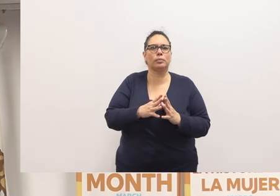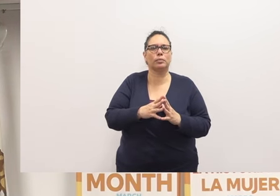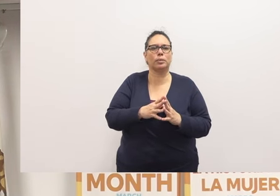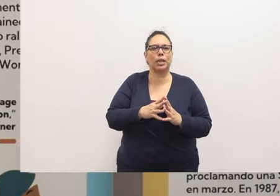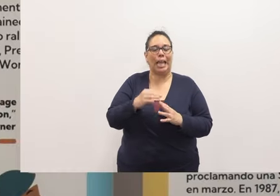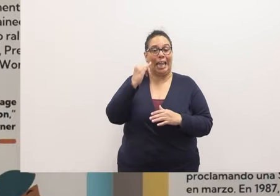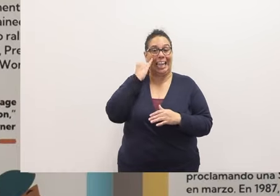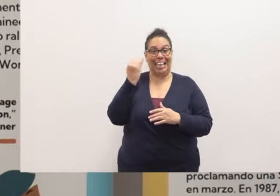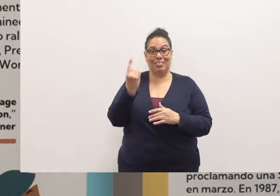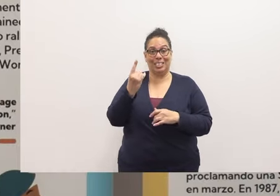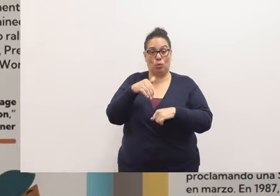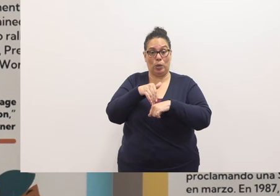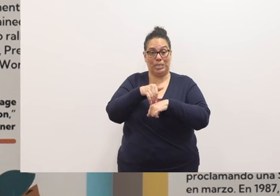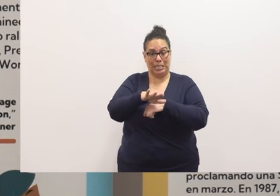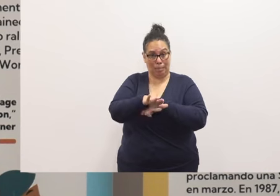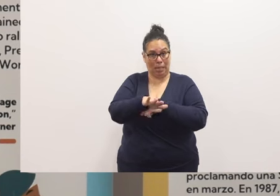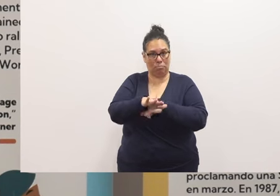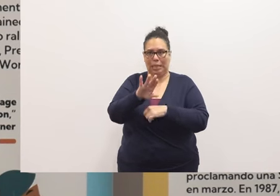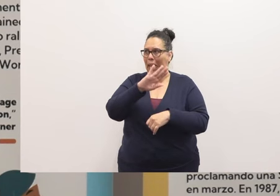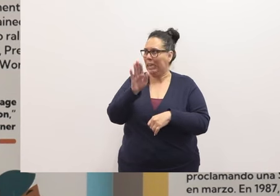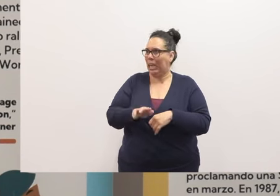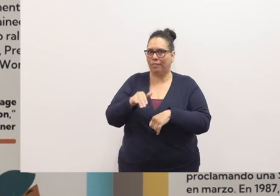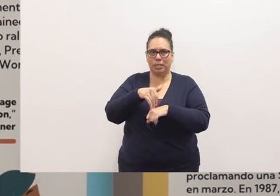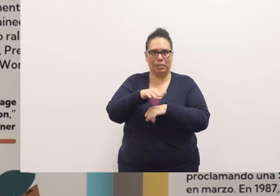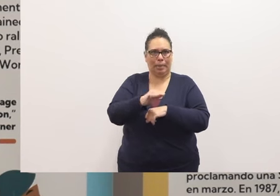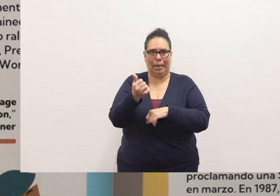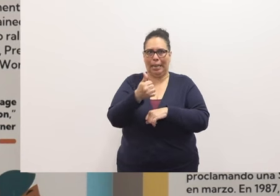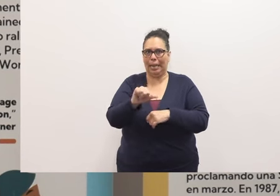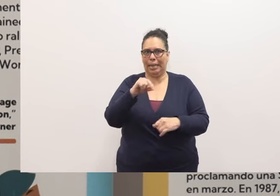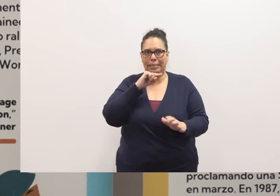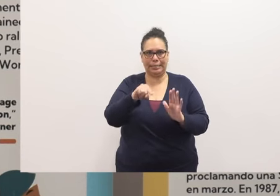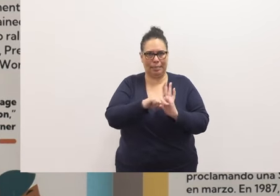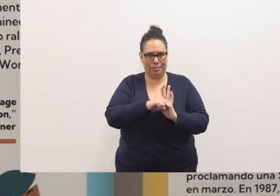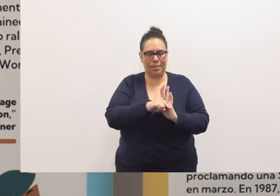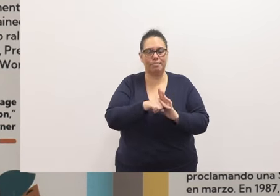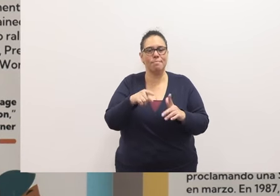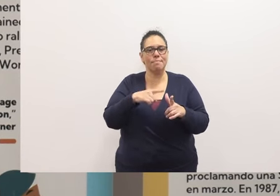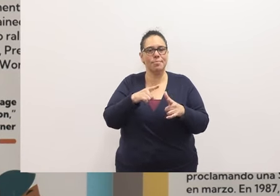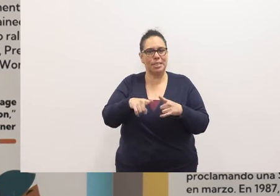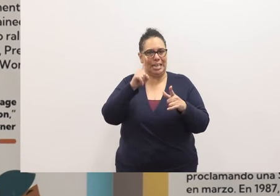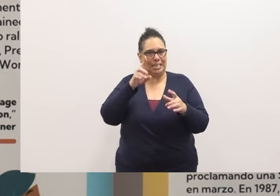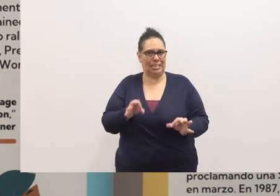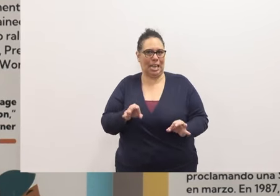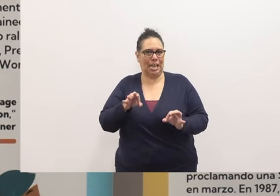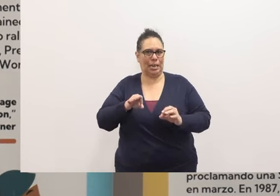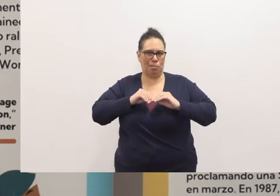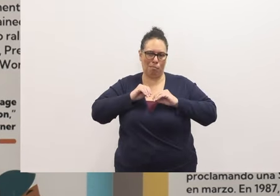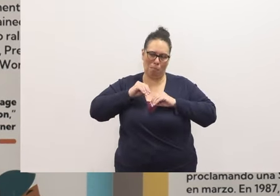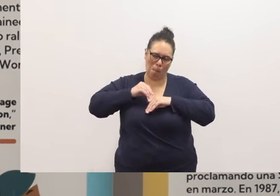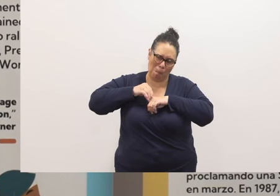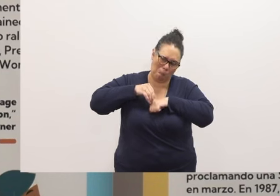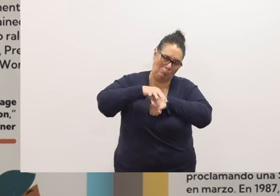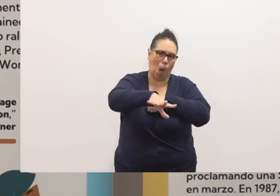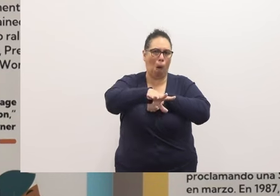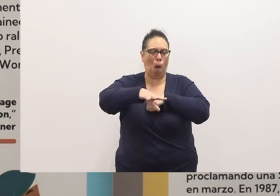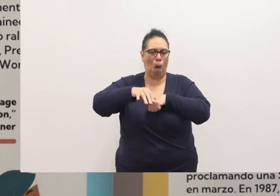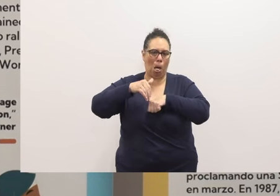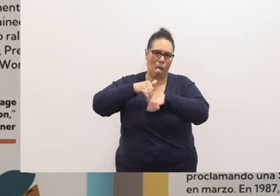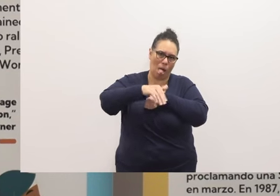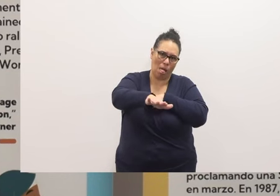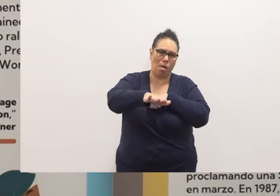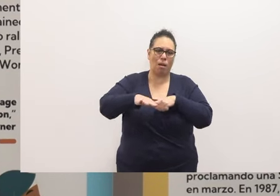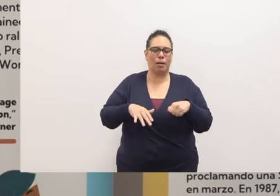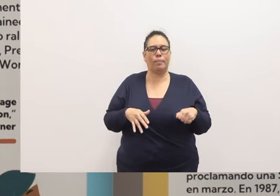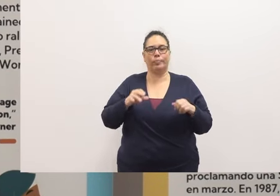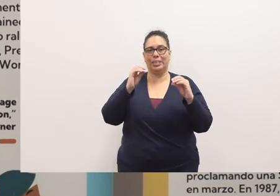to submit, never submitted an assignment, and then decided to submit them all, then the teacher would have